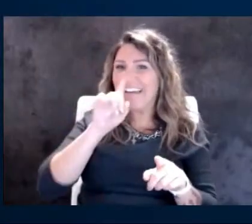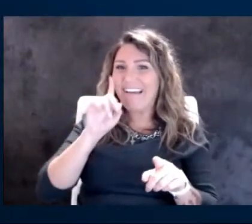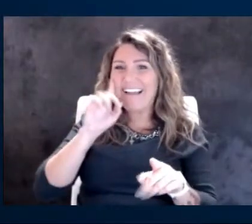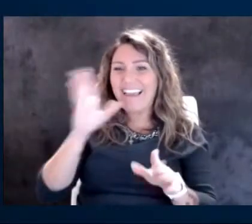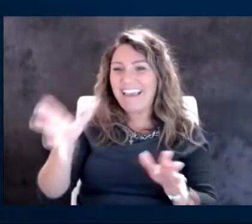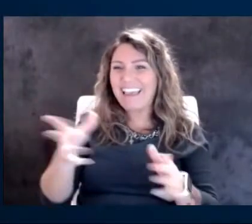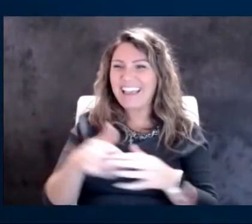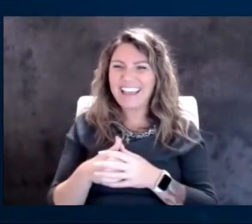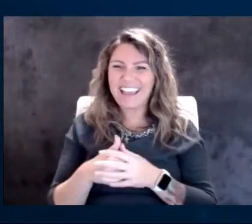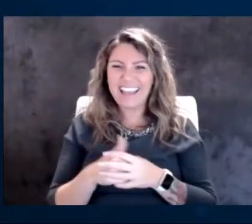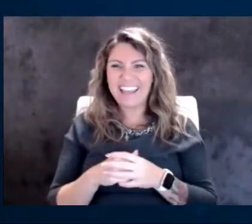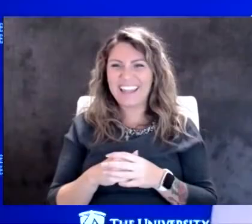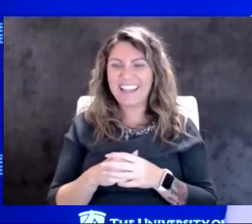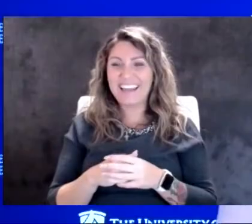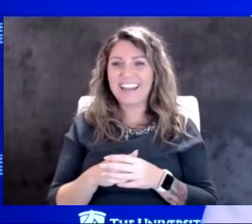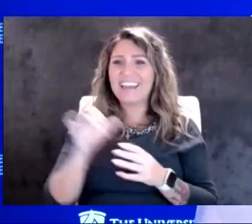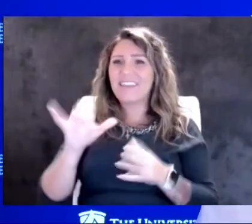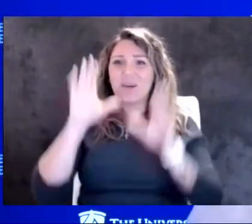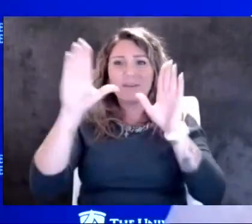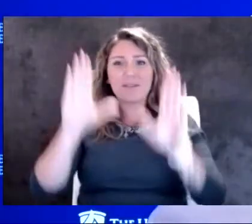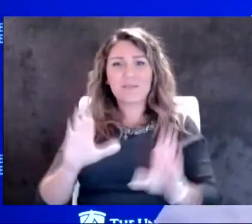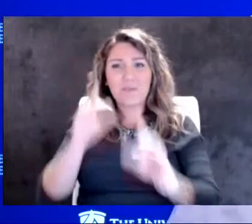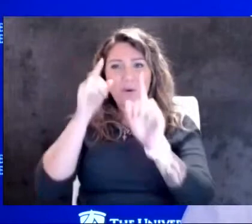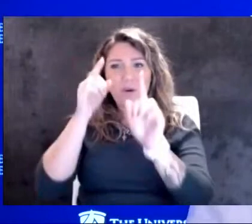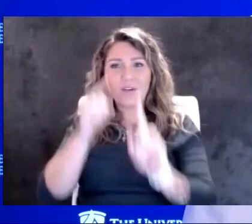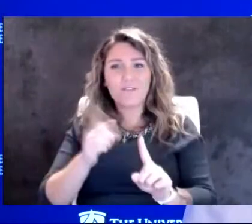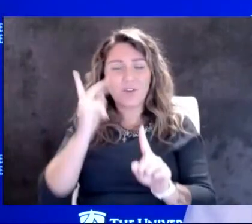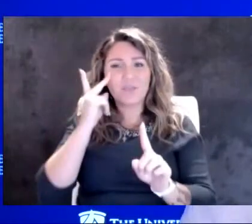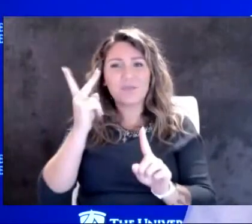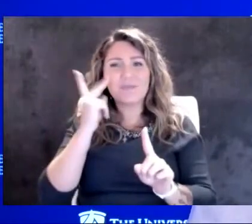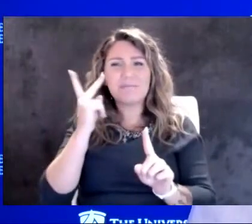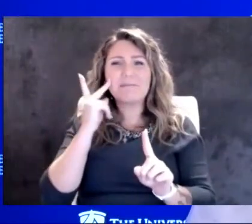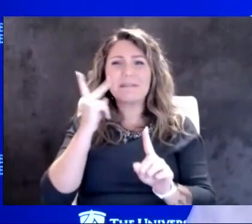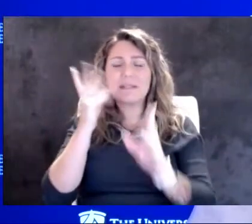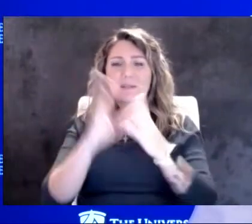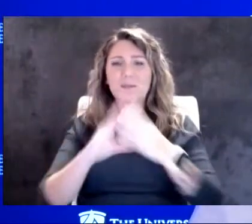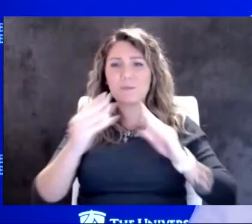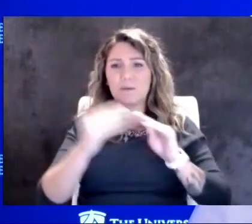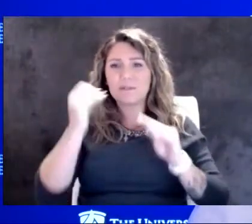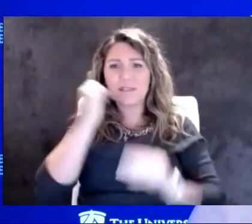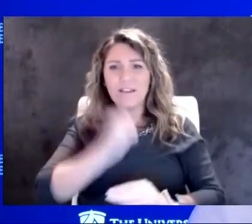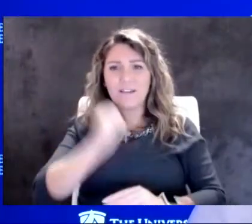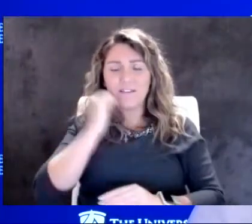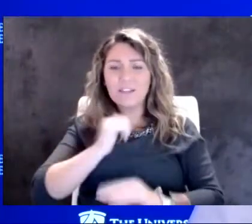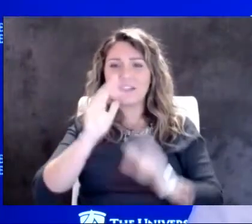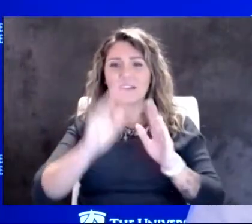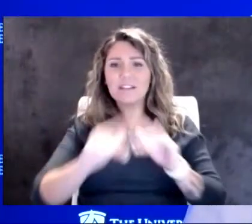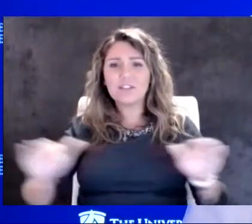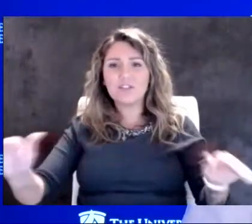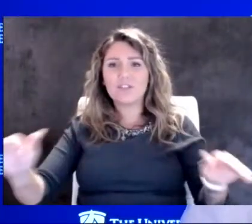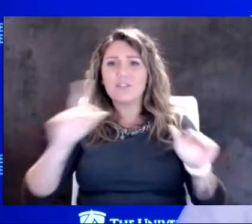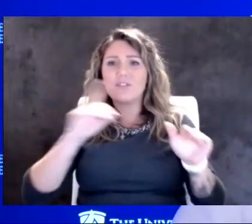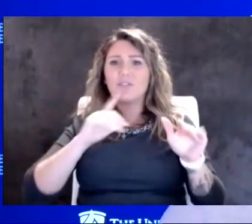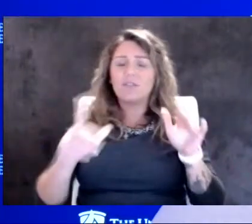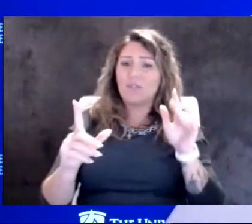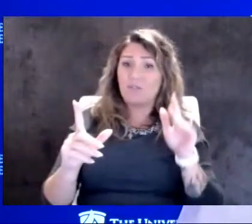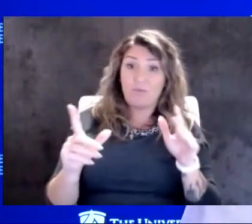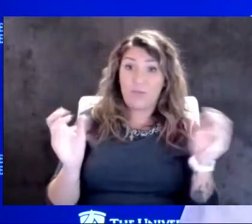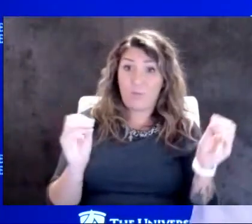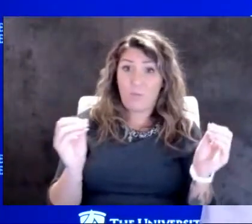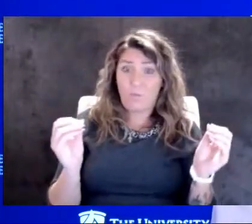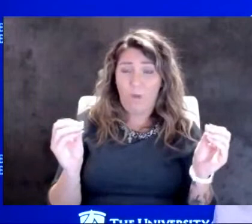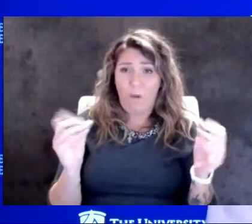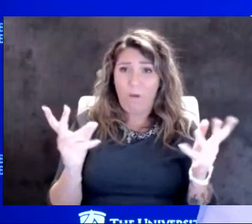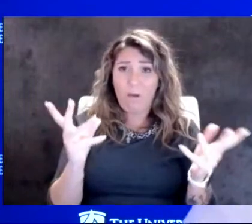I think that was a great point. We see these stories every day about children who are being orphaned because of this disease process,